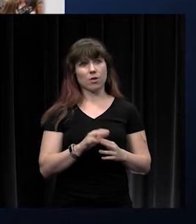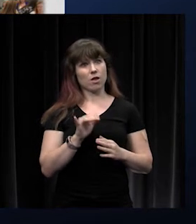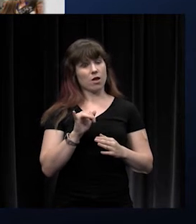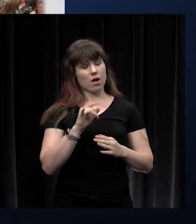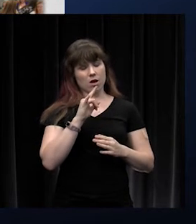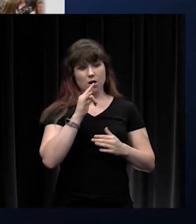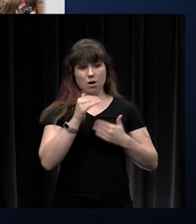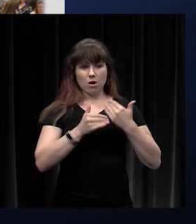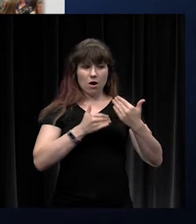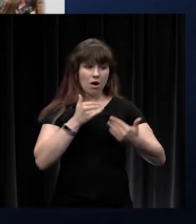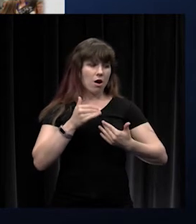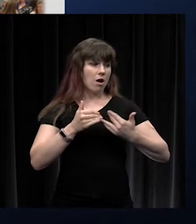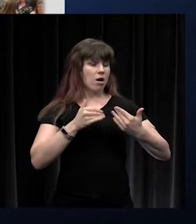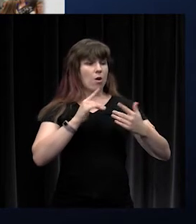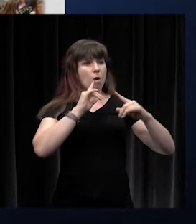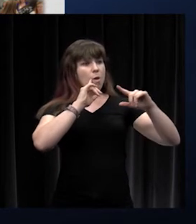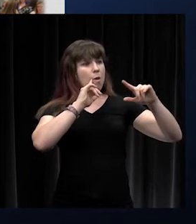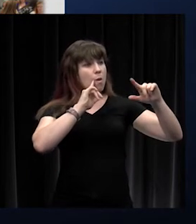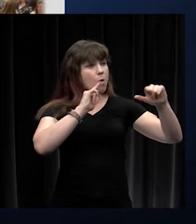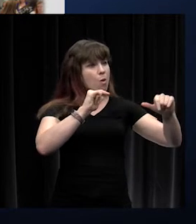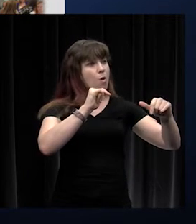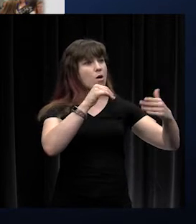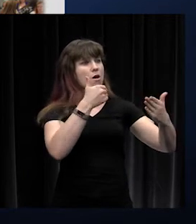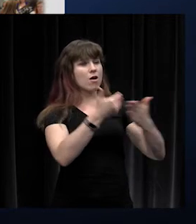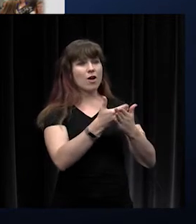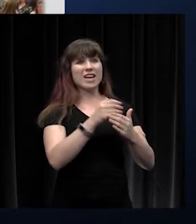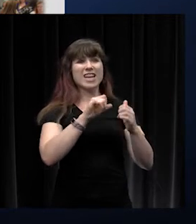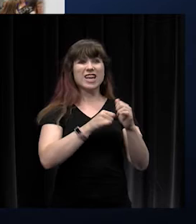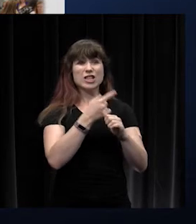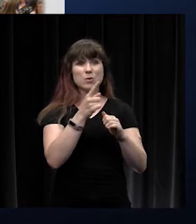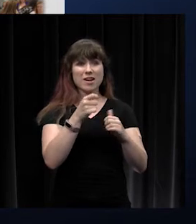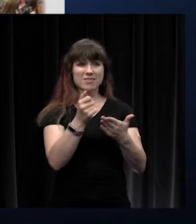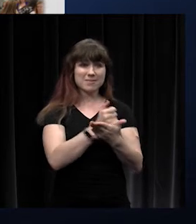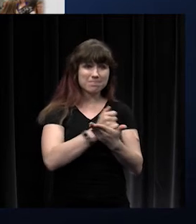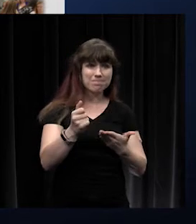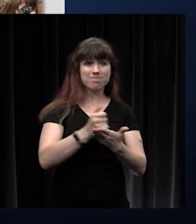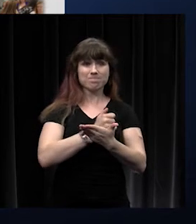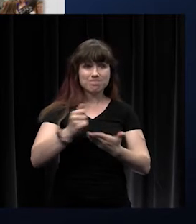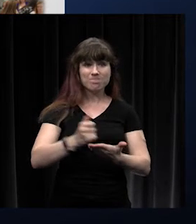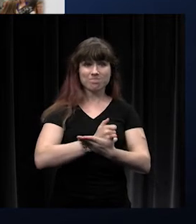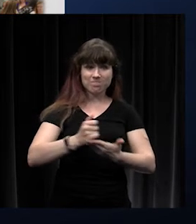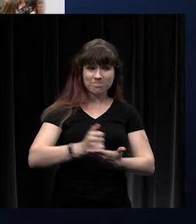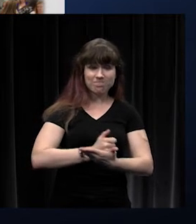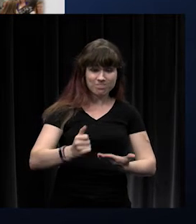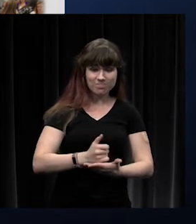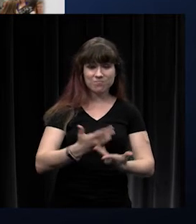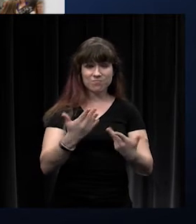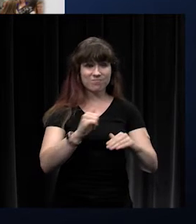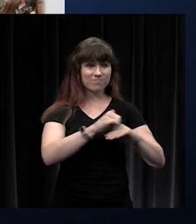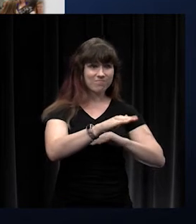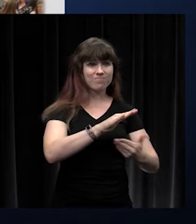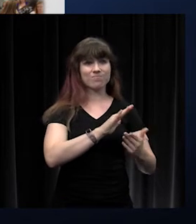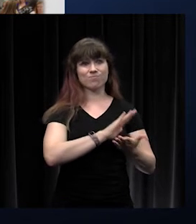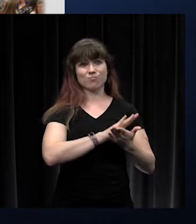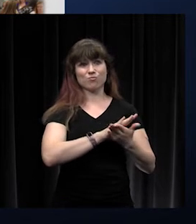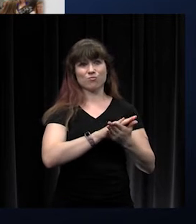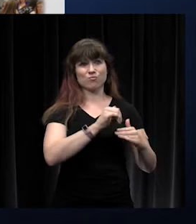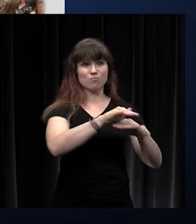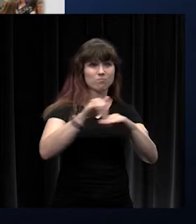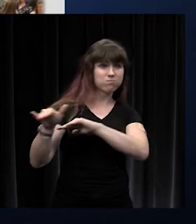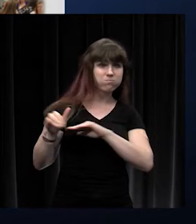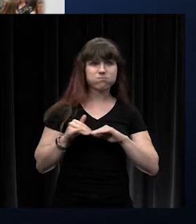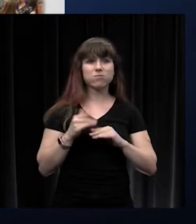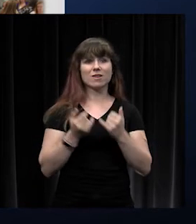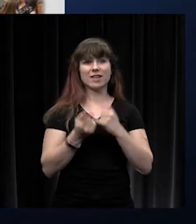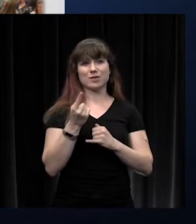for us to order those, have them come in. We barcode every single one, and then we assign them schools and send them out. And then lastly, more professional